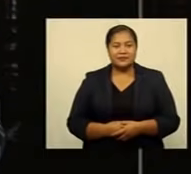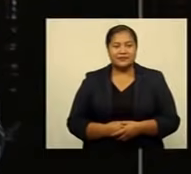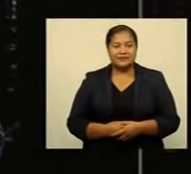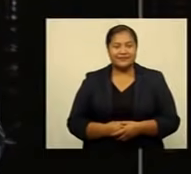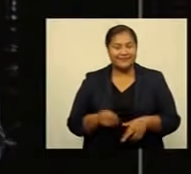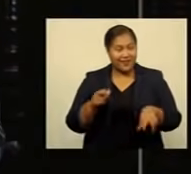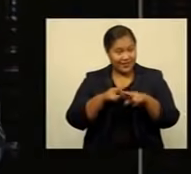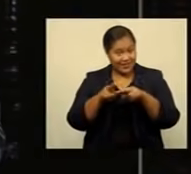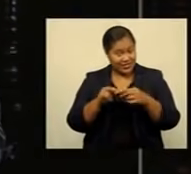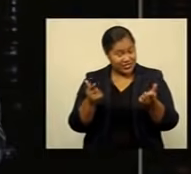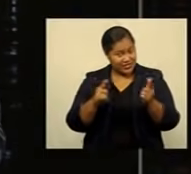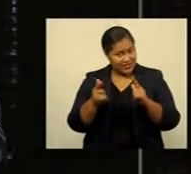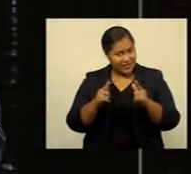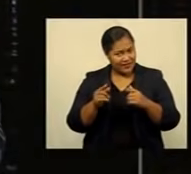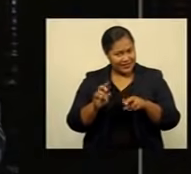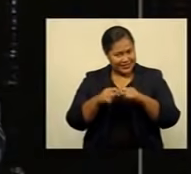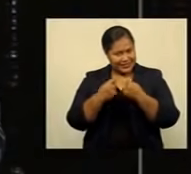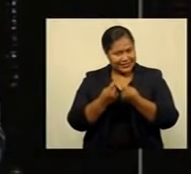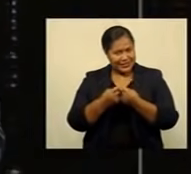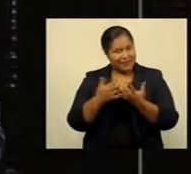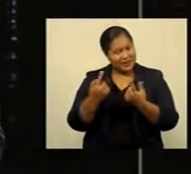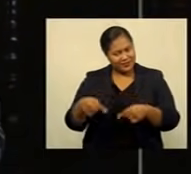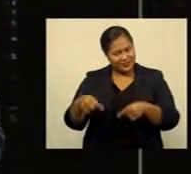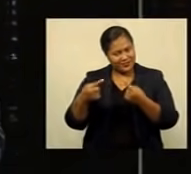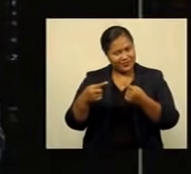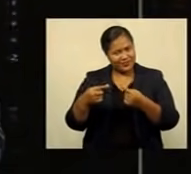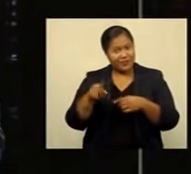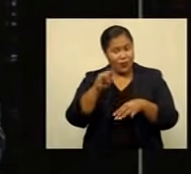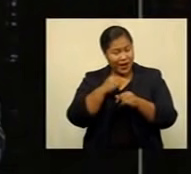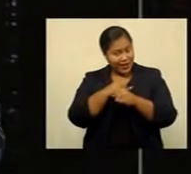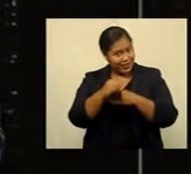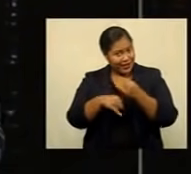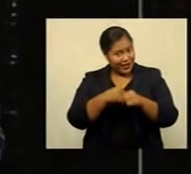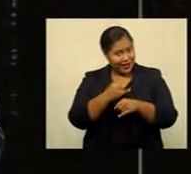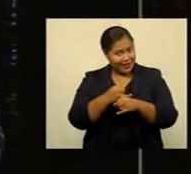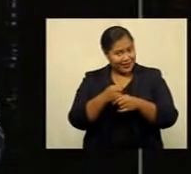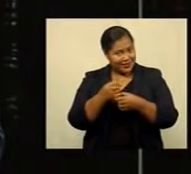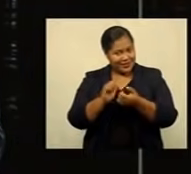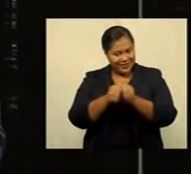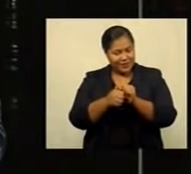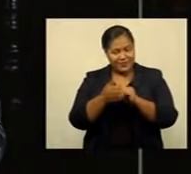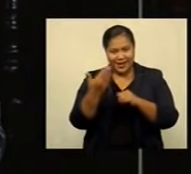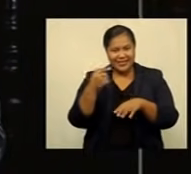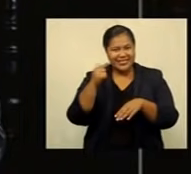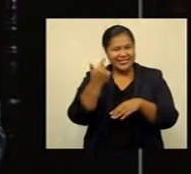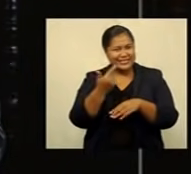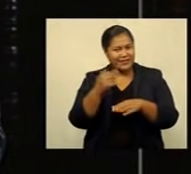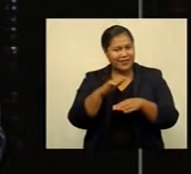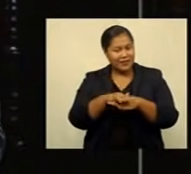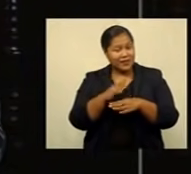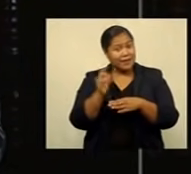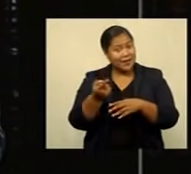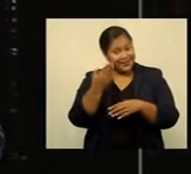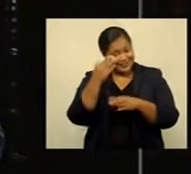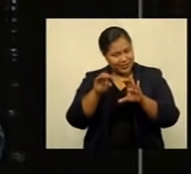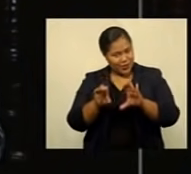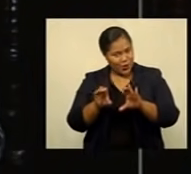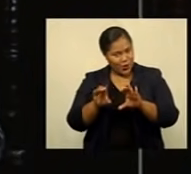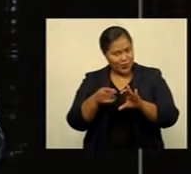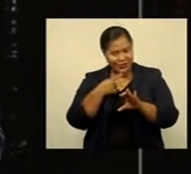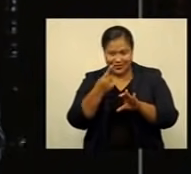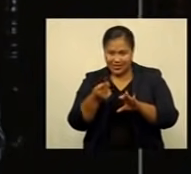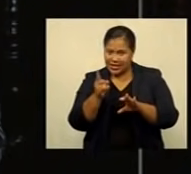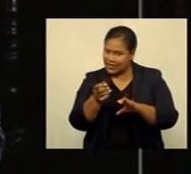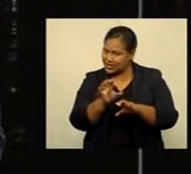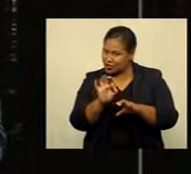The Fiji's 7th side may have competed in just one international tournament in the last 17 months, but according to head coach Gareth Baber, that's